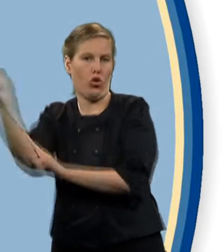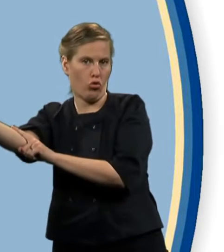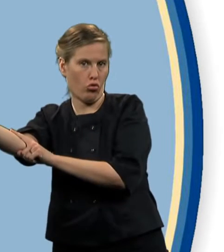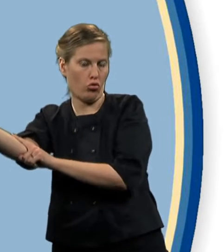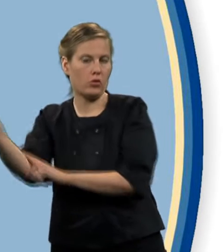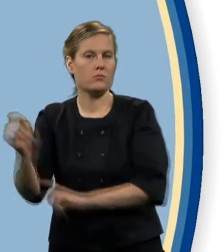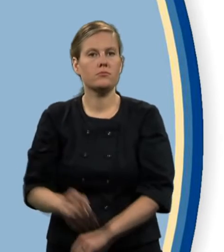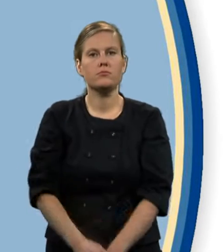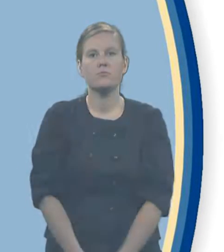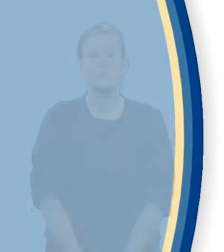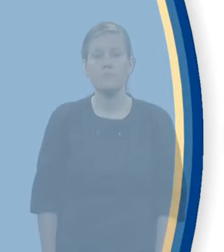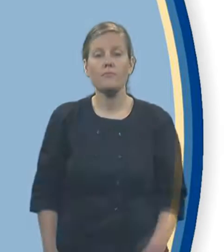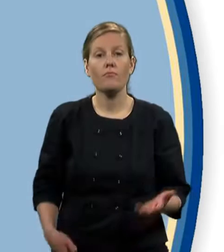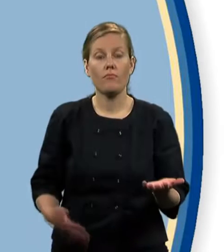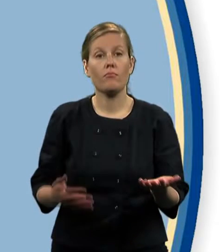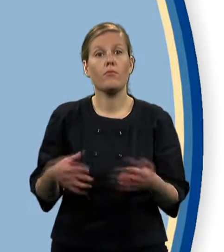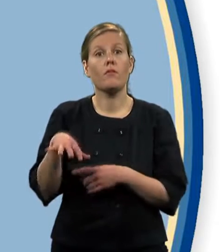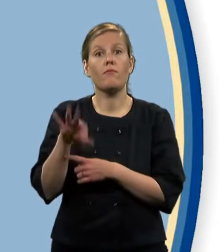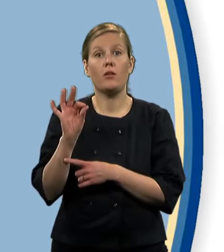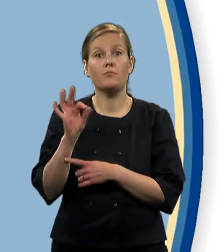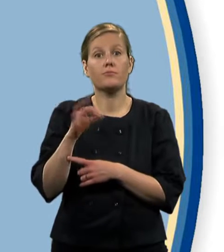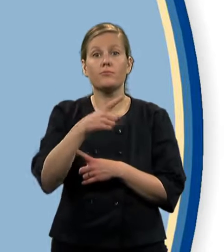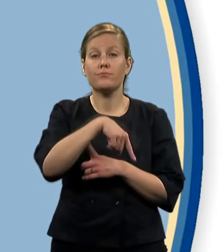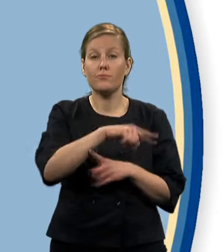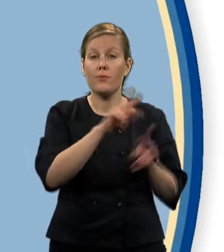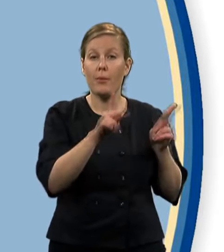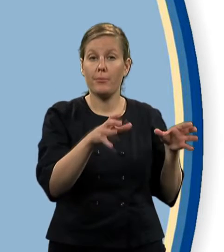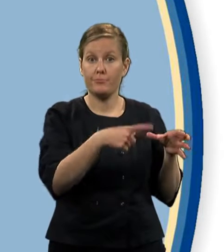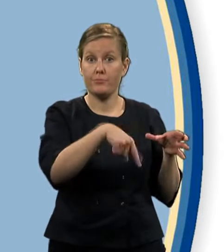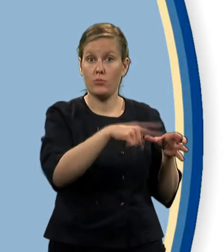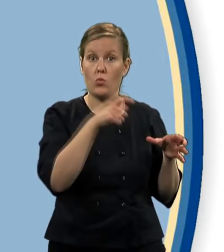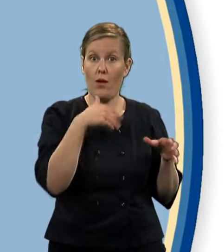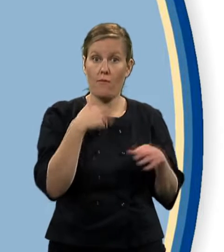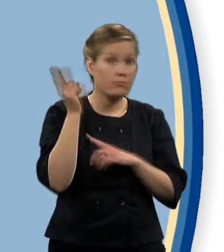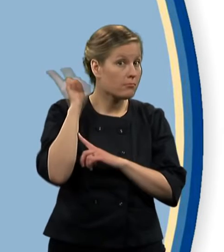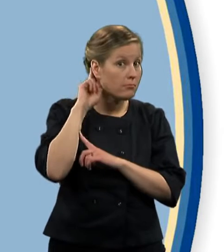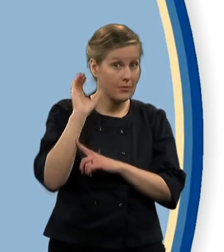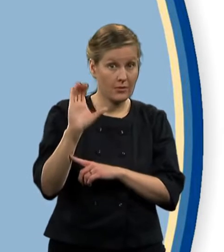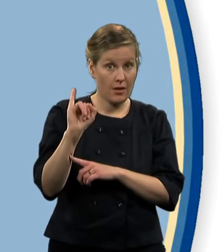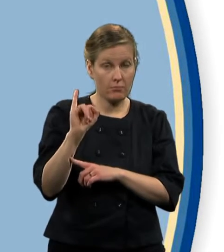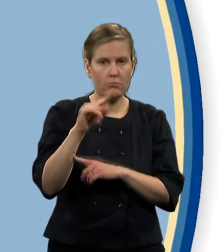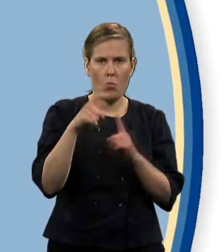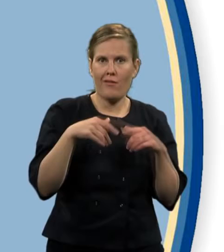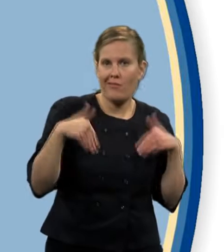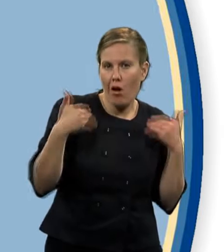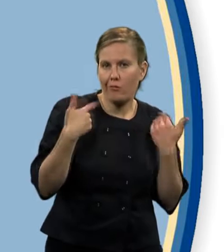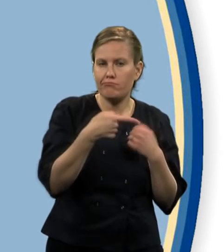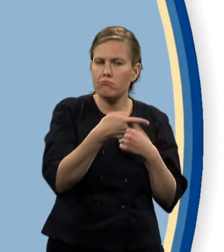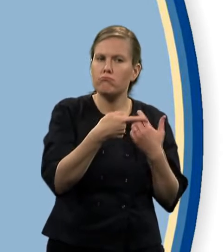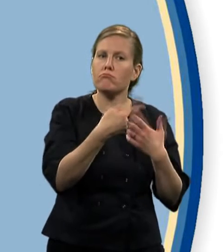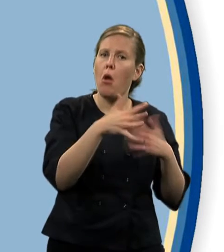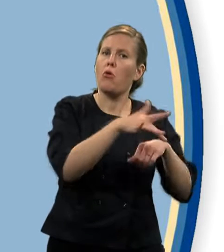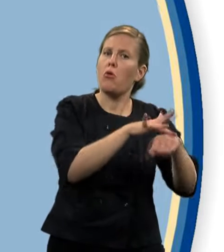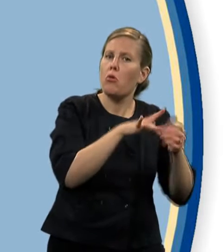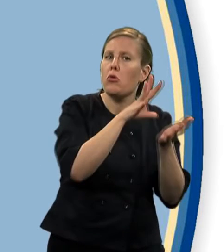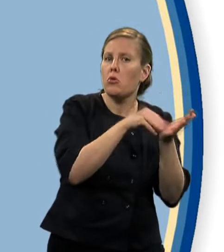late exposure to sign language. And what we have found is that people who have had early implantation and early sign exposure